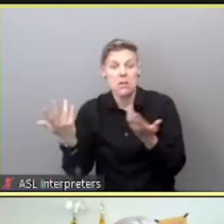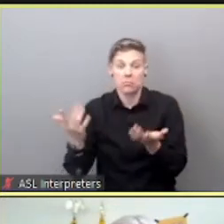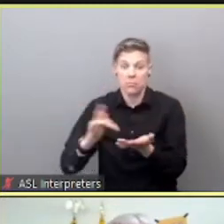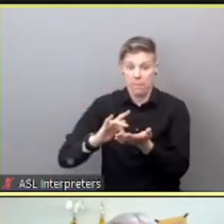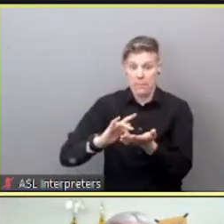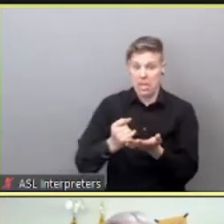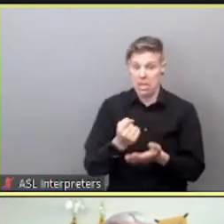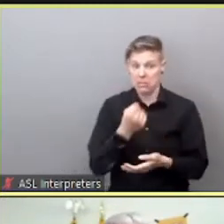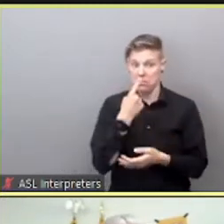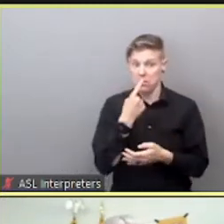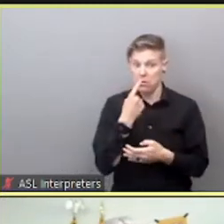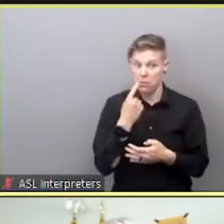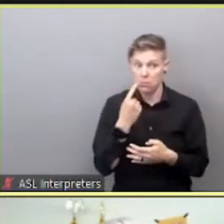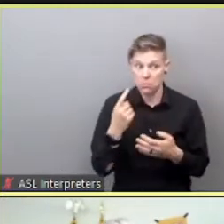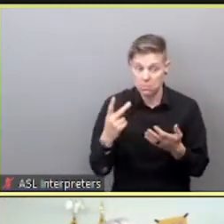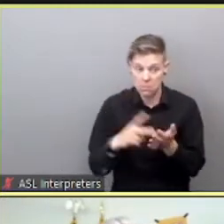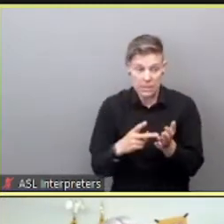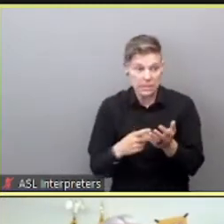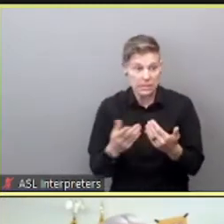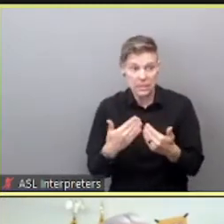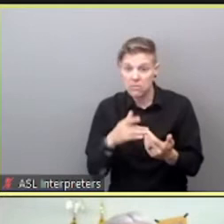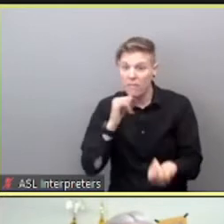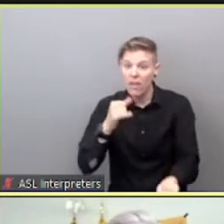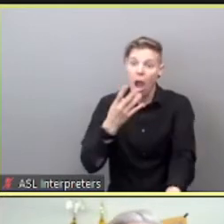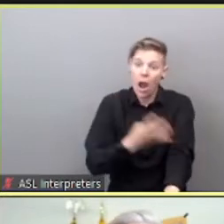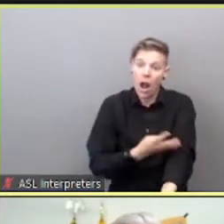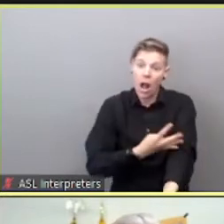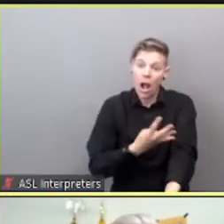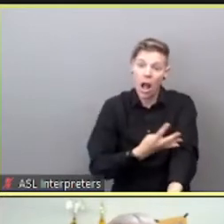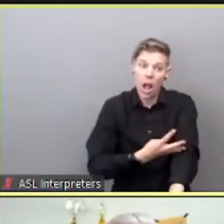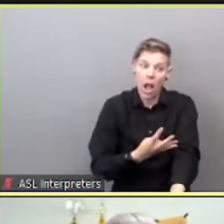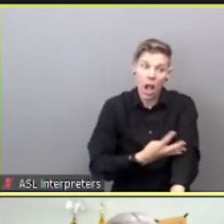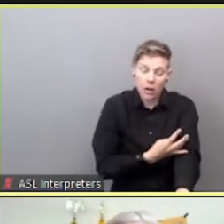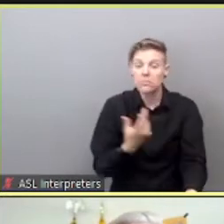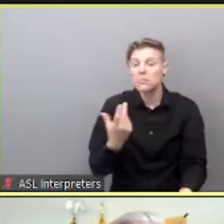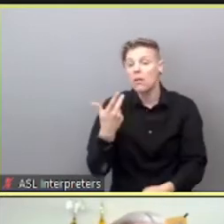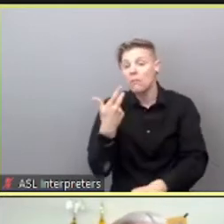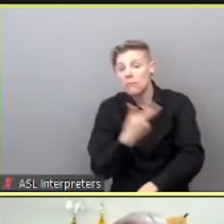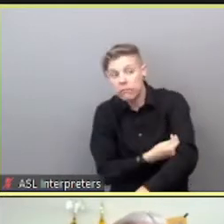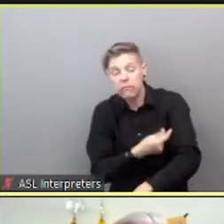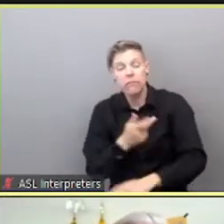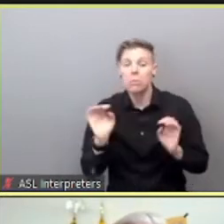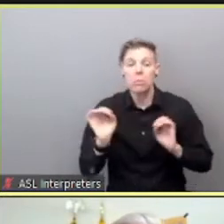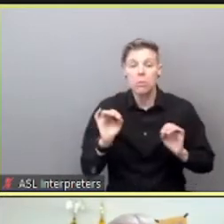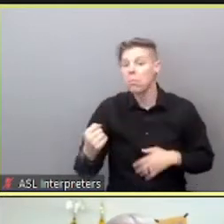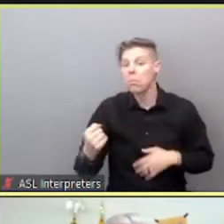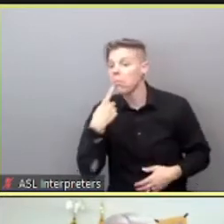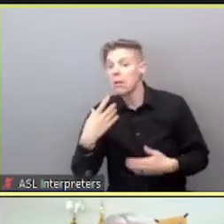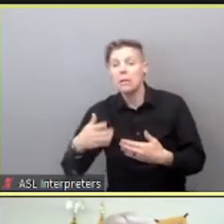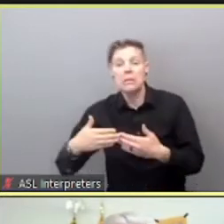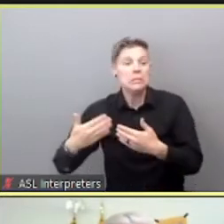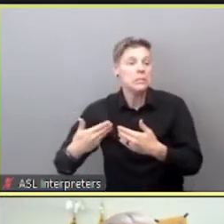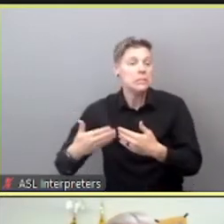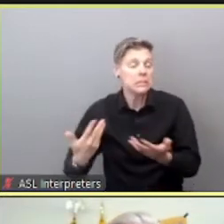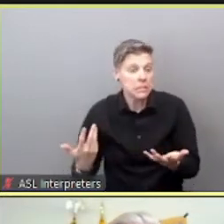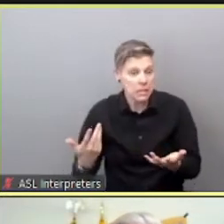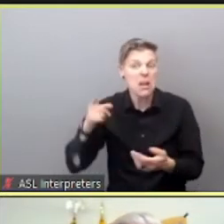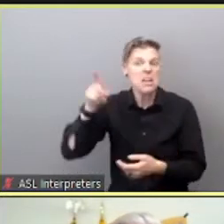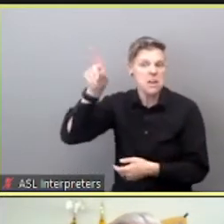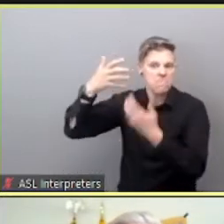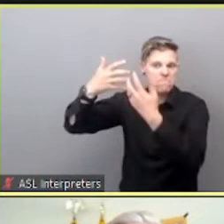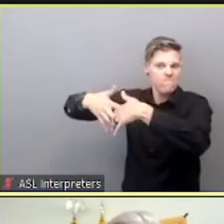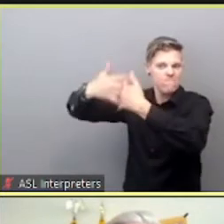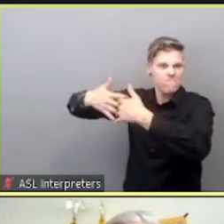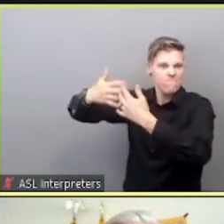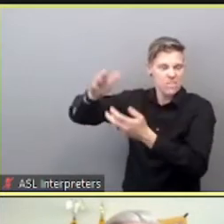without the need of an IV or subcutaneous injection. The makers of this drug say they plan to submit